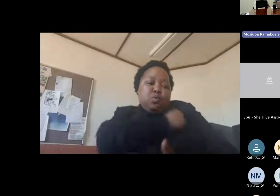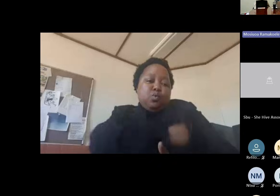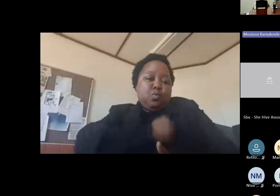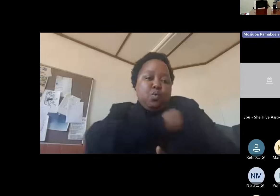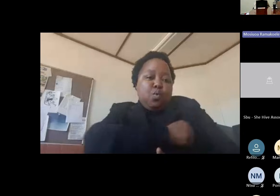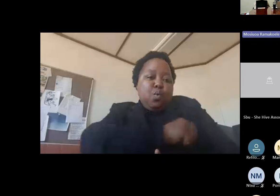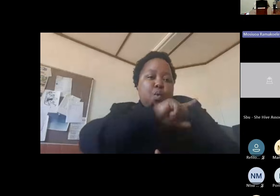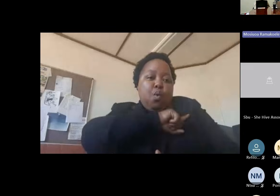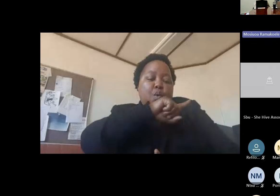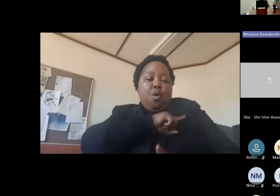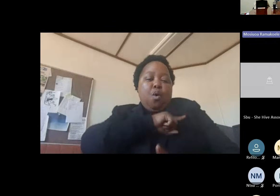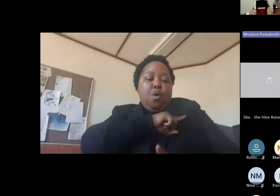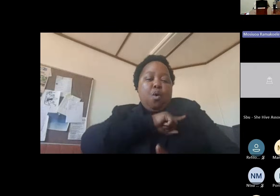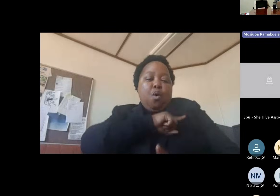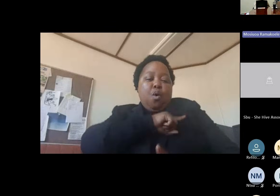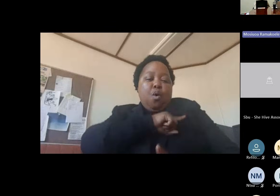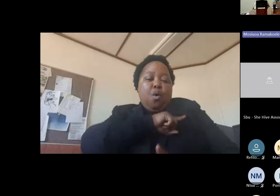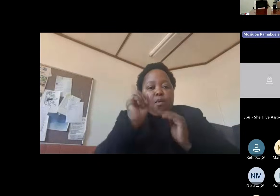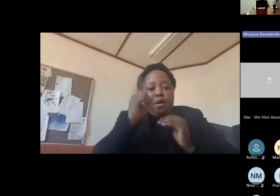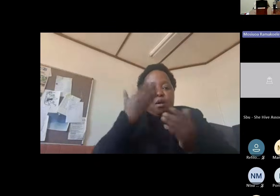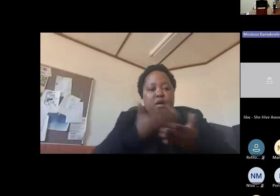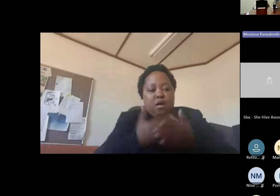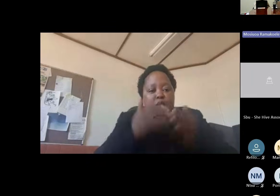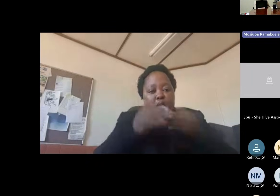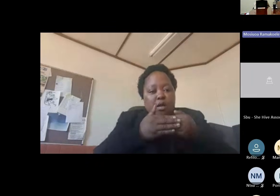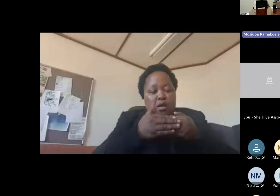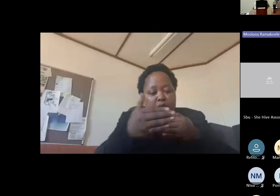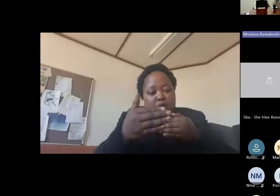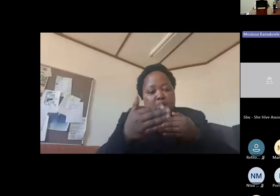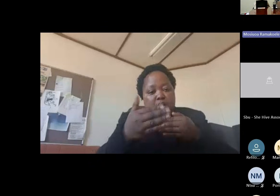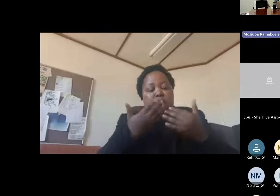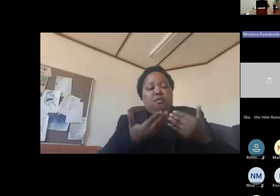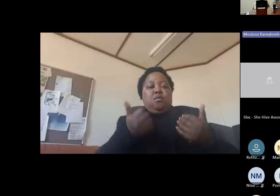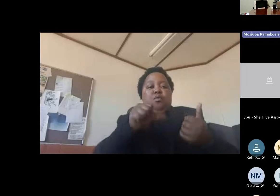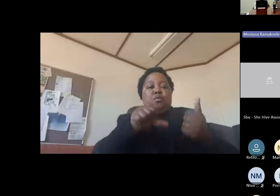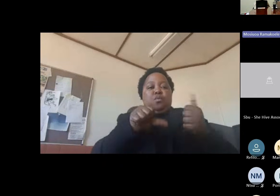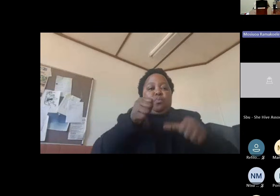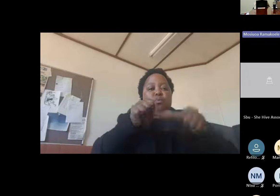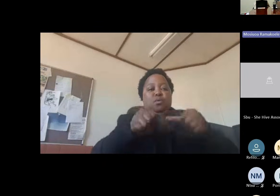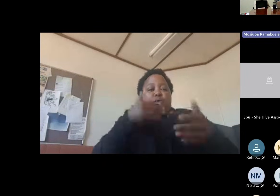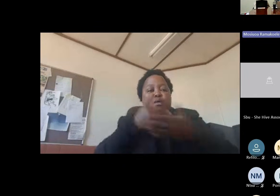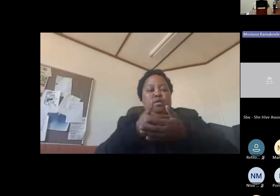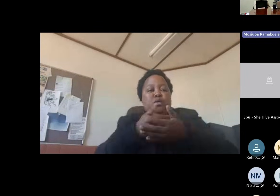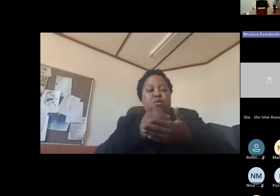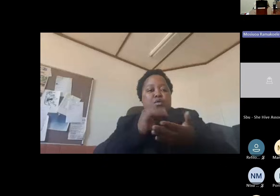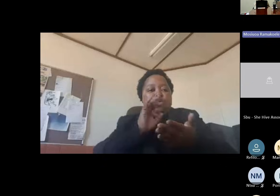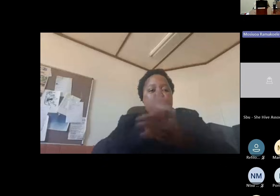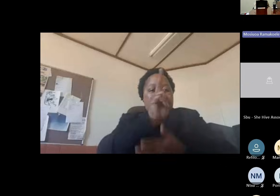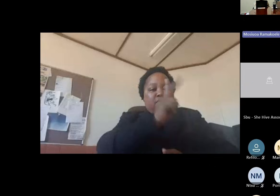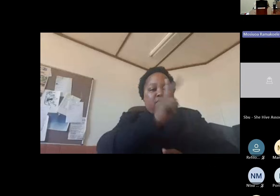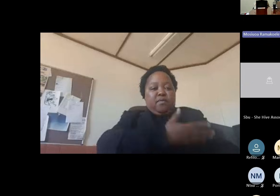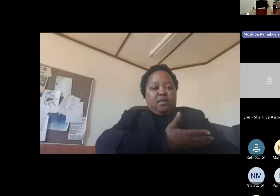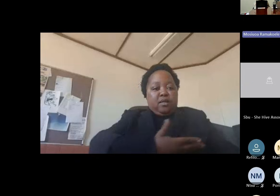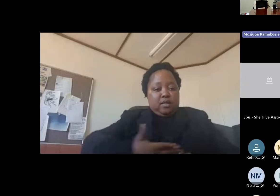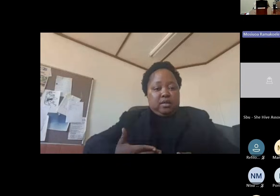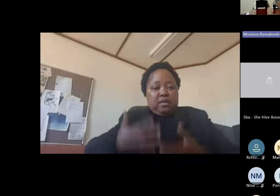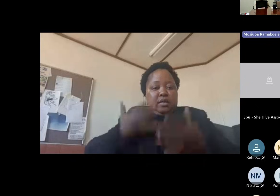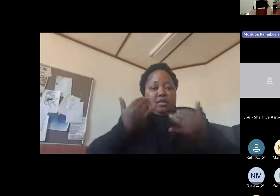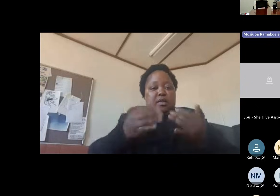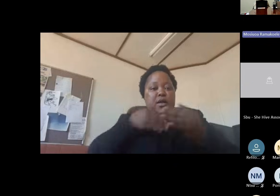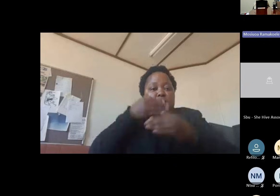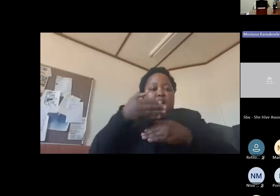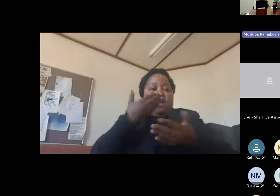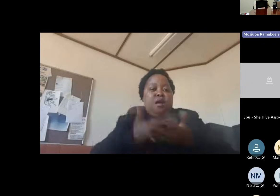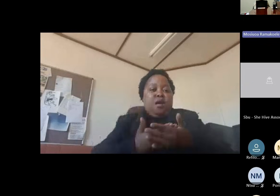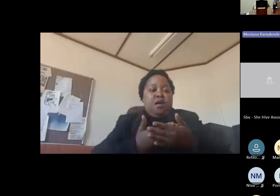request that we extend our engagement up to 12:30, and then I can safely promise you